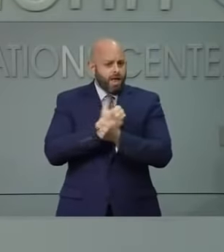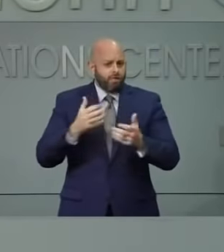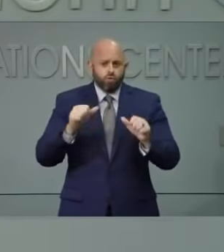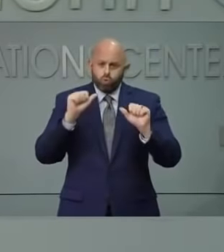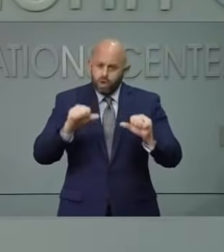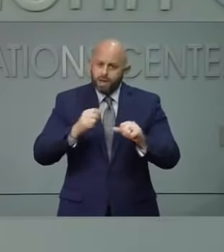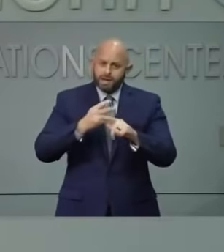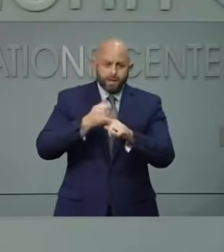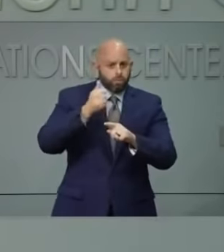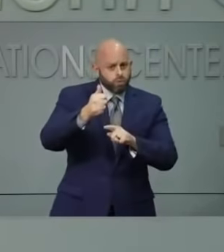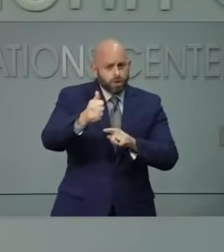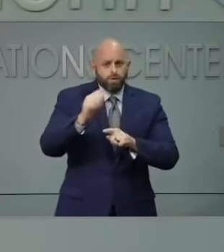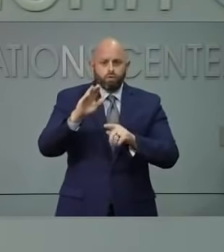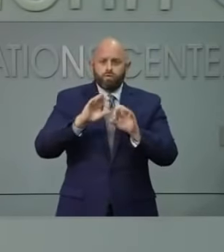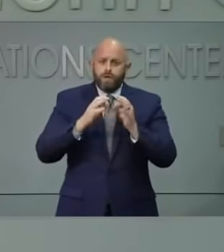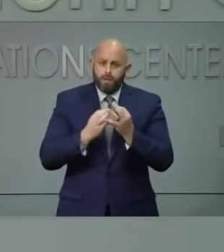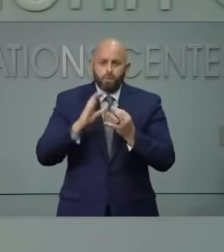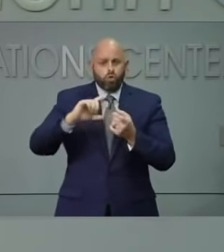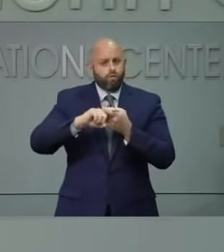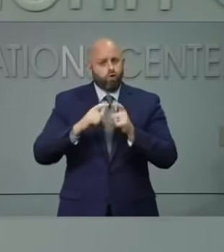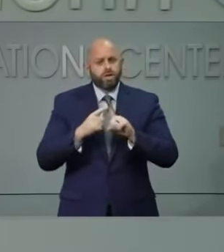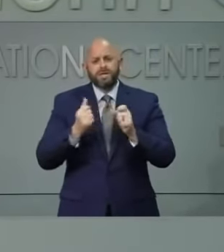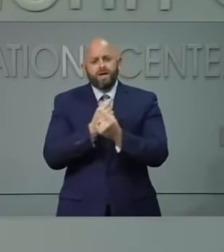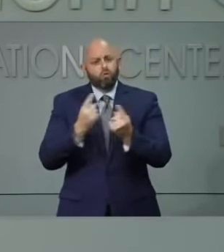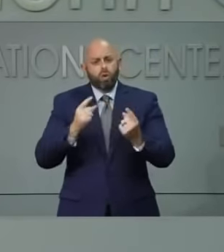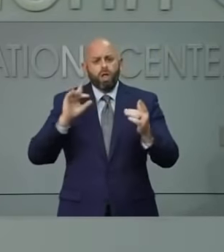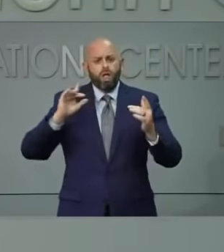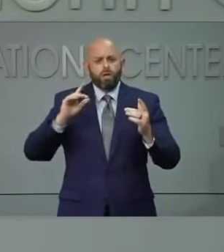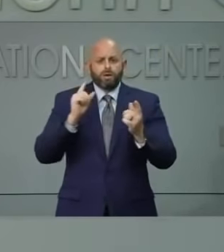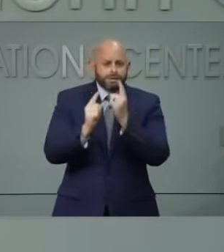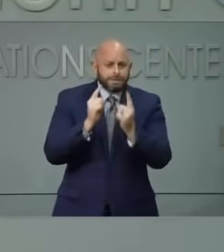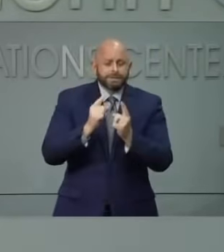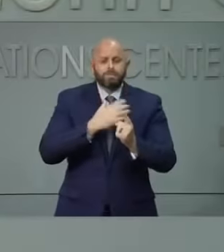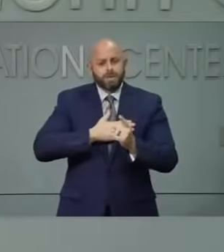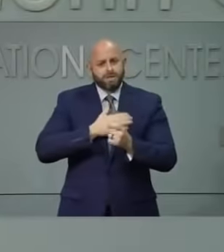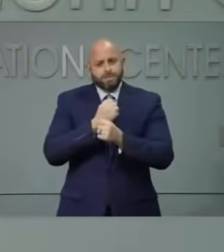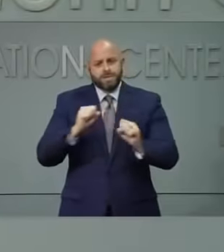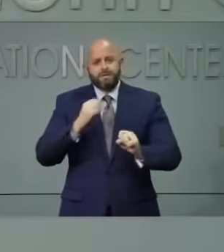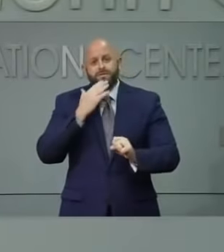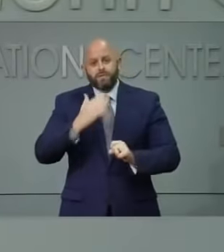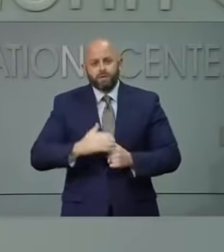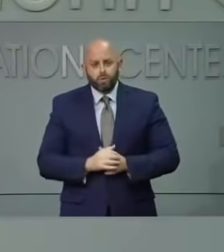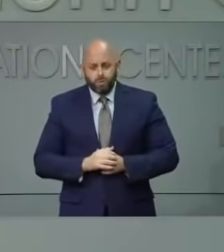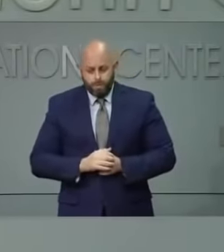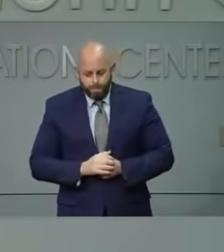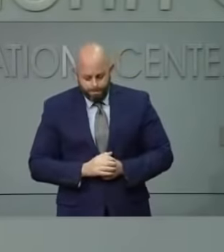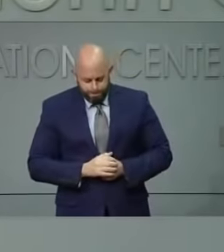you and your family and your friends and others you in contact with safe. Thank you.